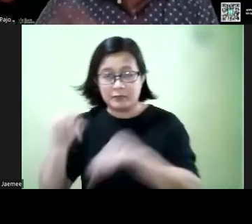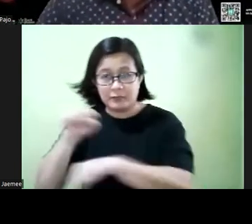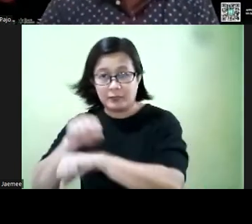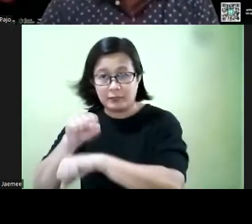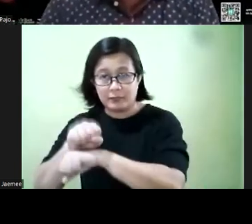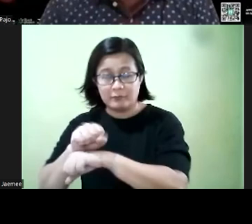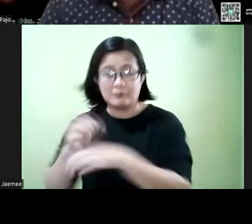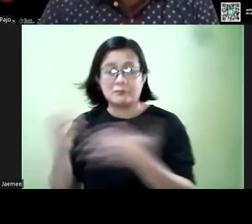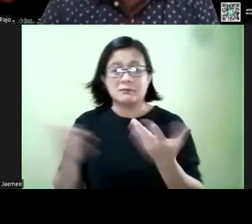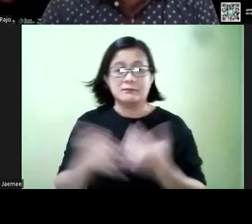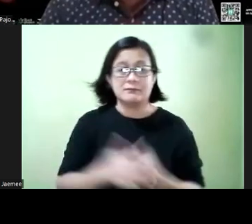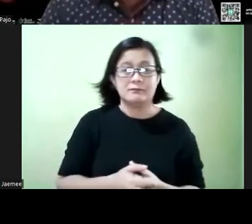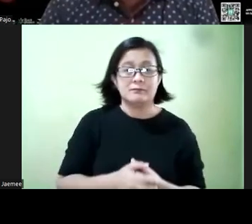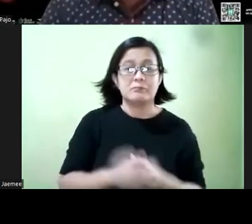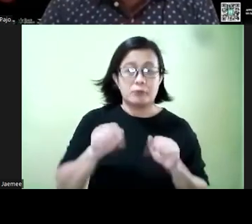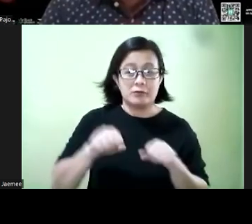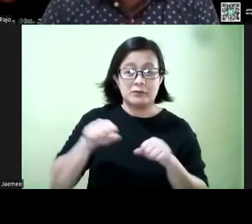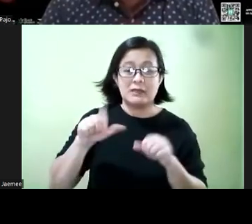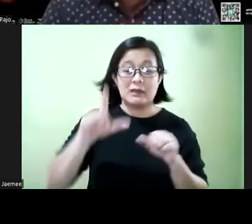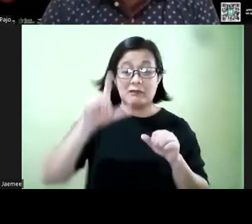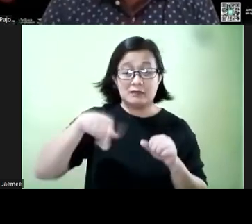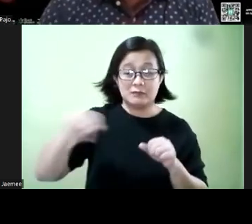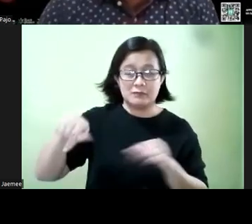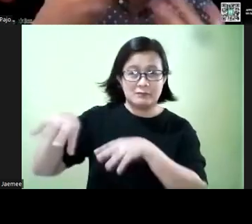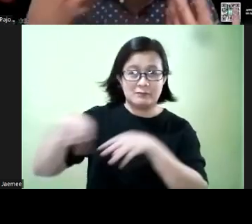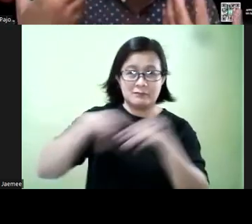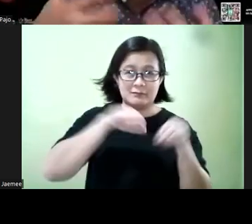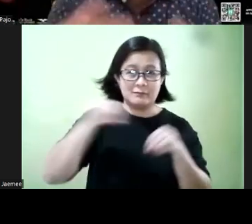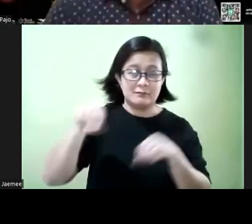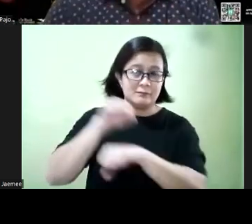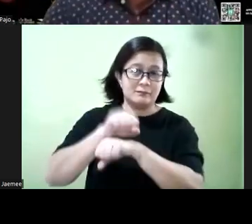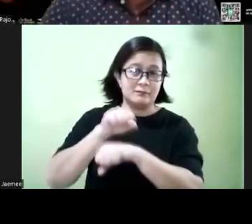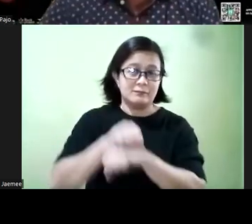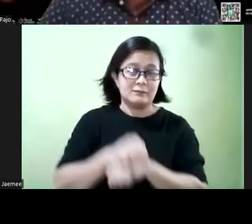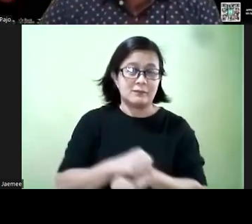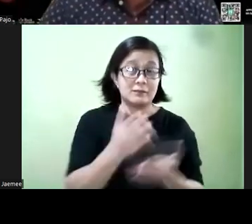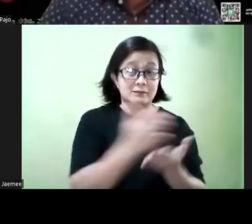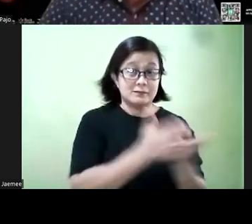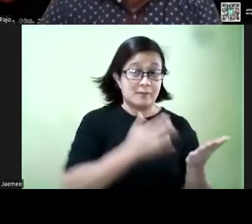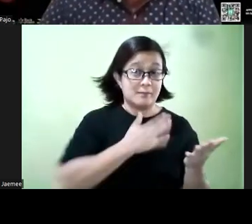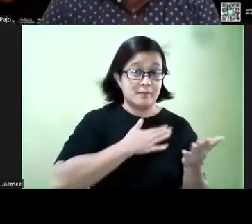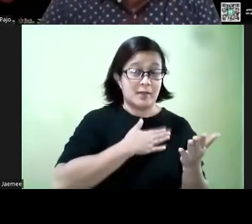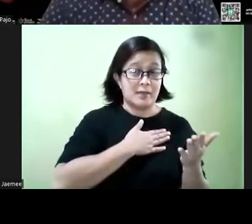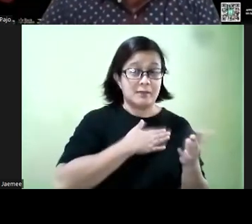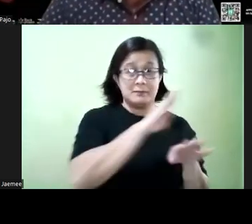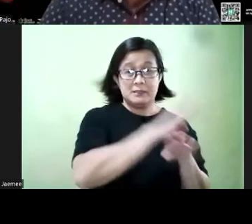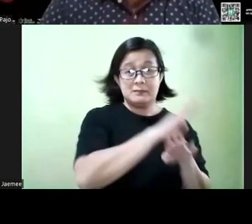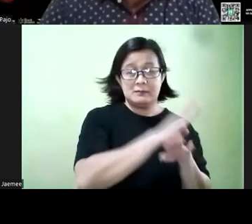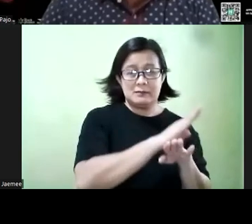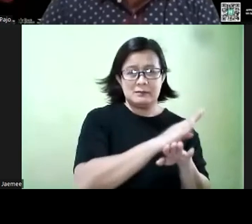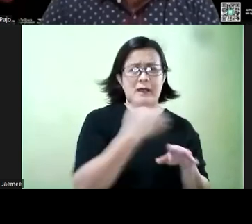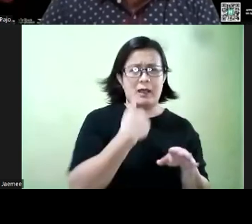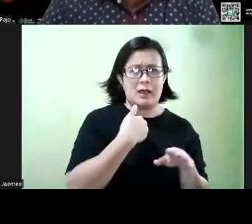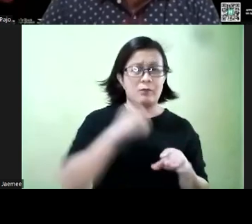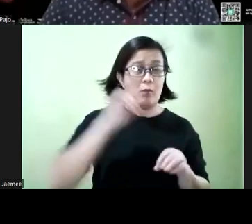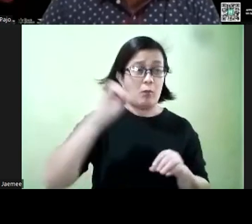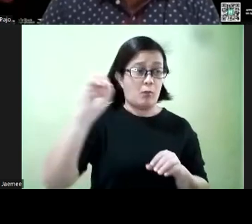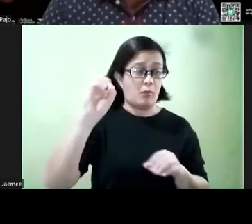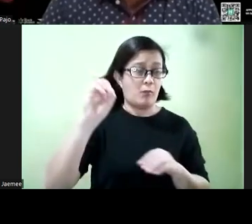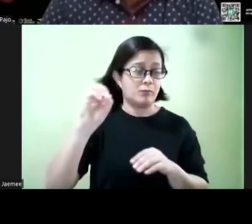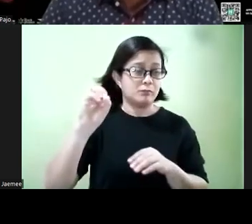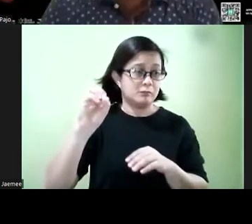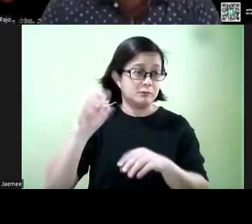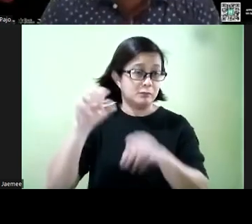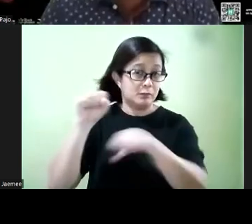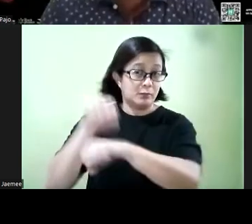Then you can leave your job. I some of my co-founders in my business, they have jobs and